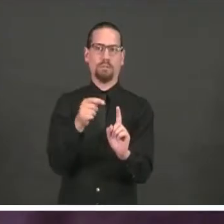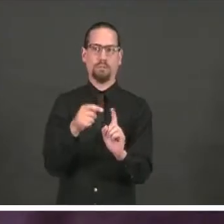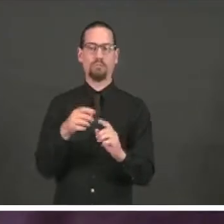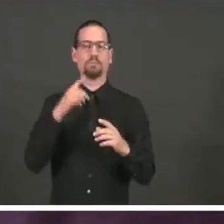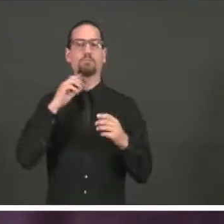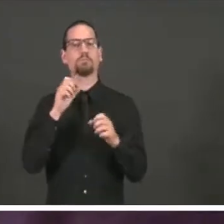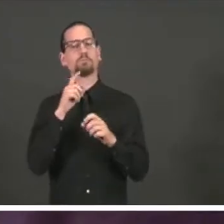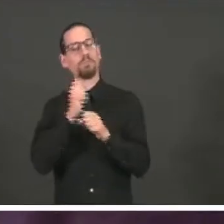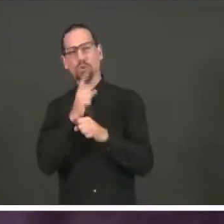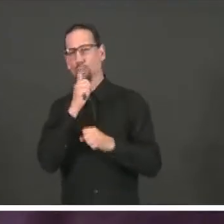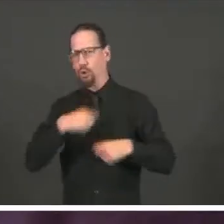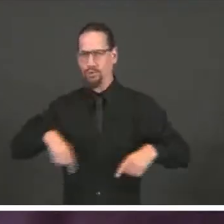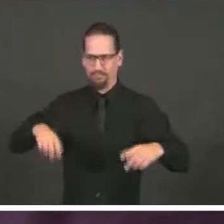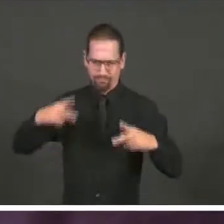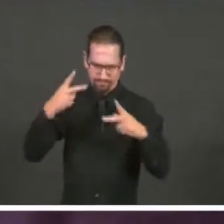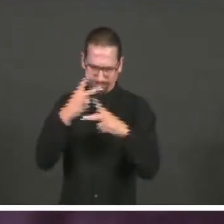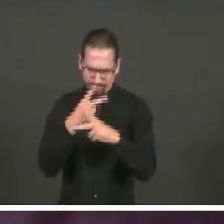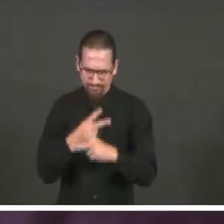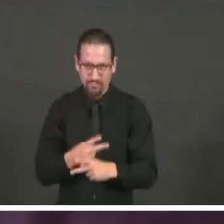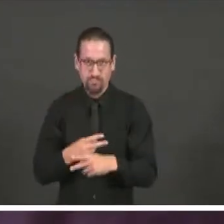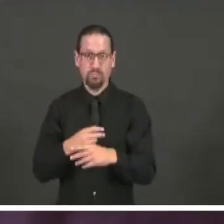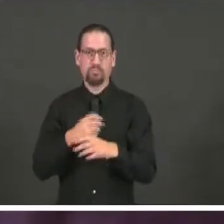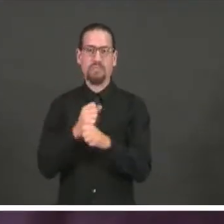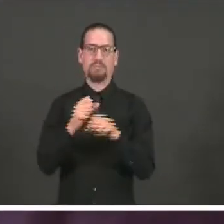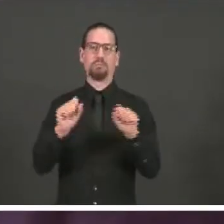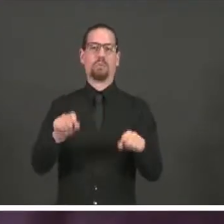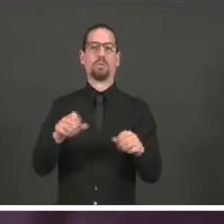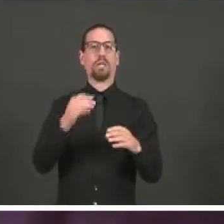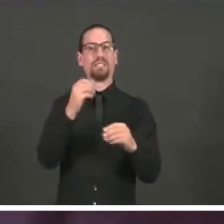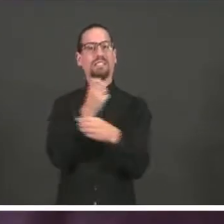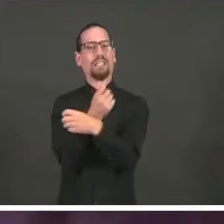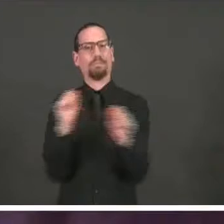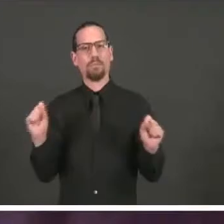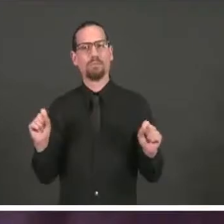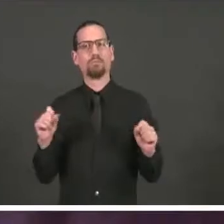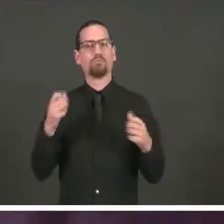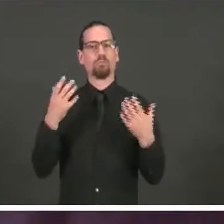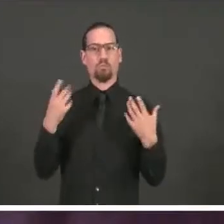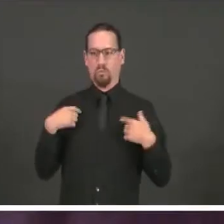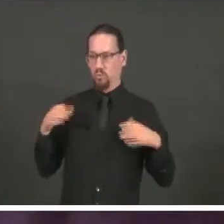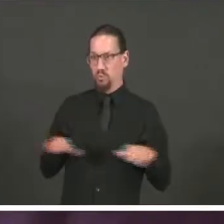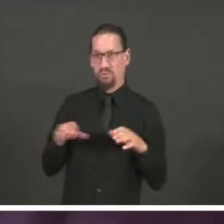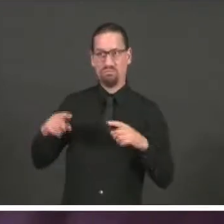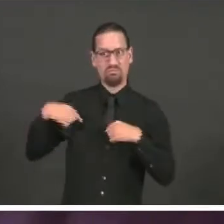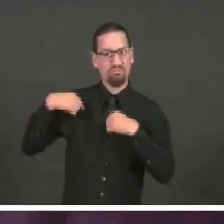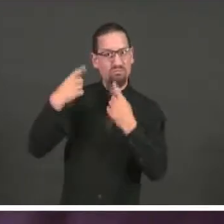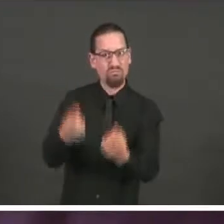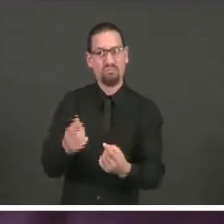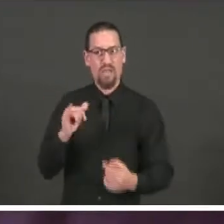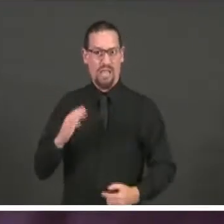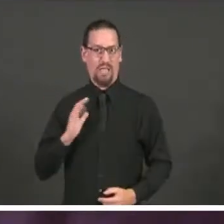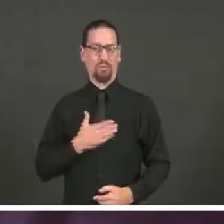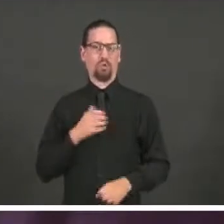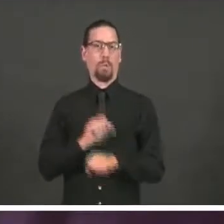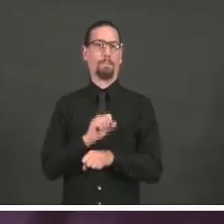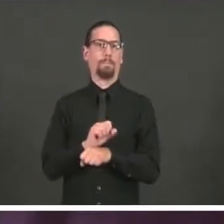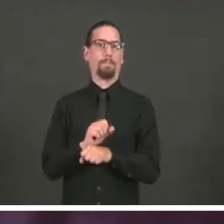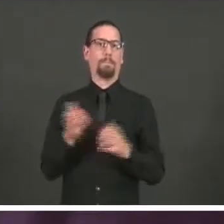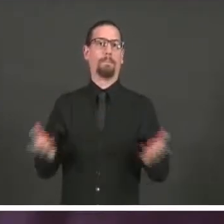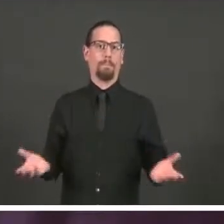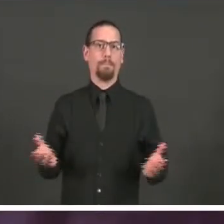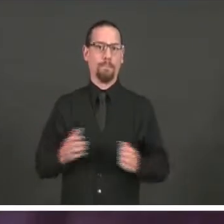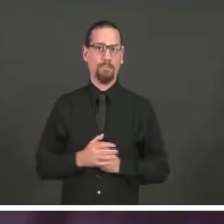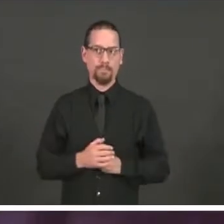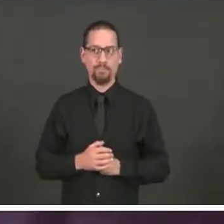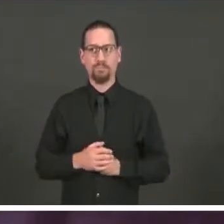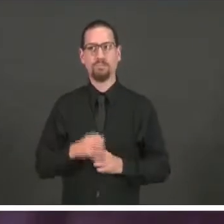students learning. That's what we do. That's what we do at the Department of Education. Giving our communities, but the biggest part that